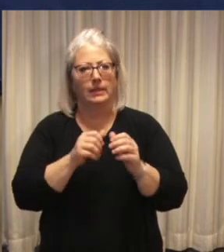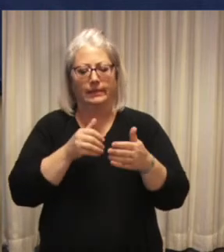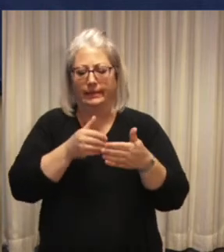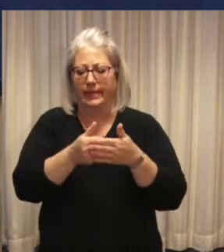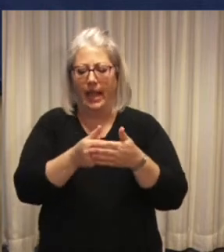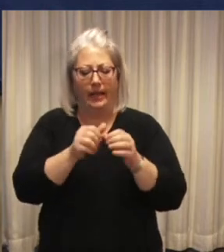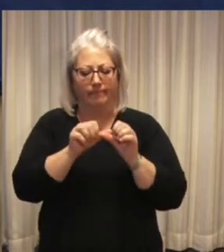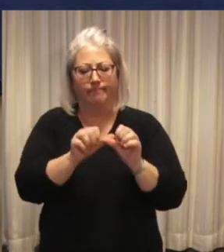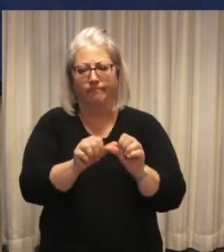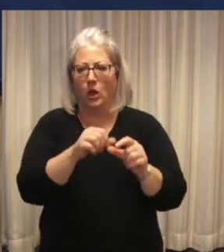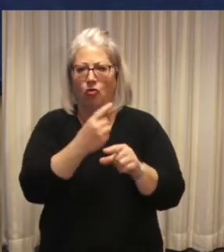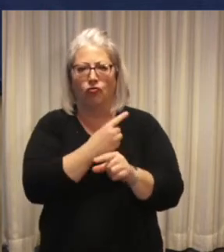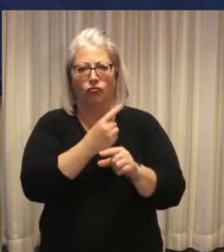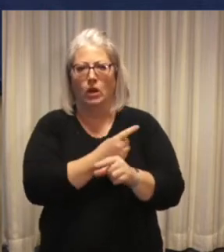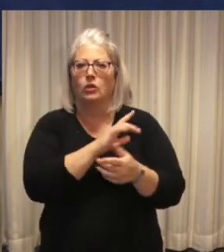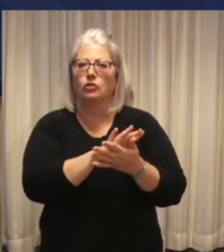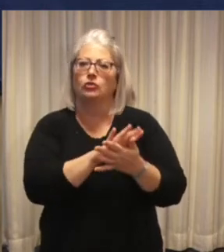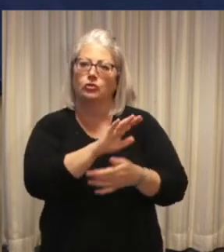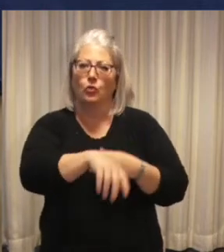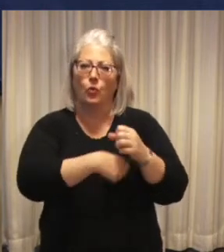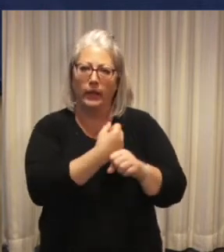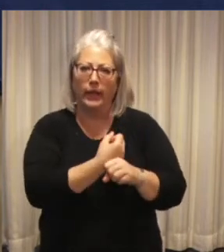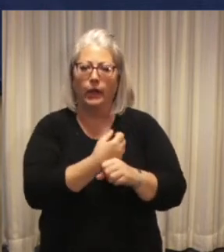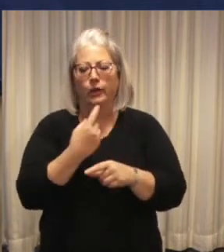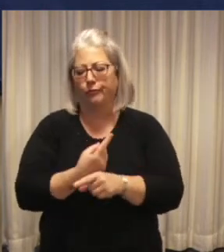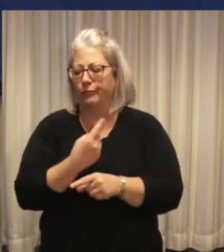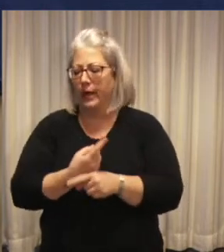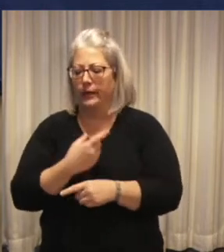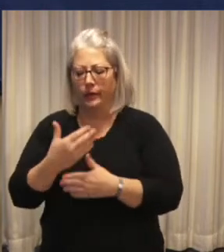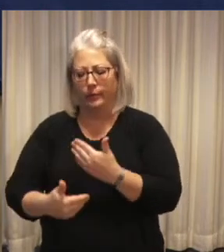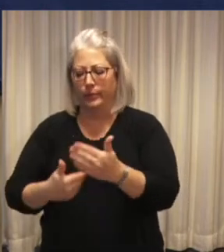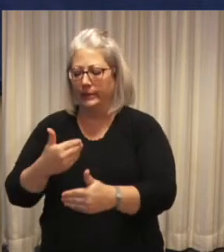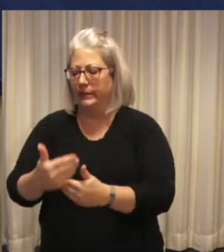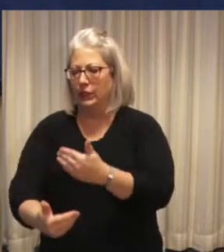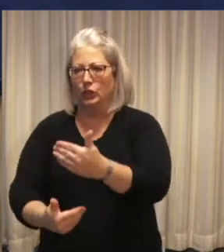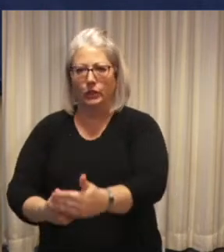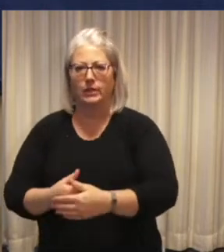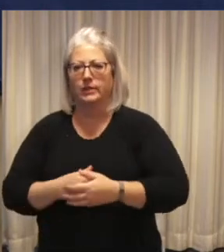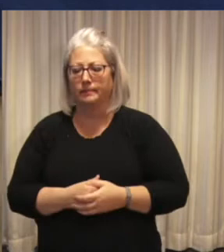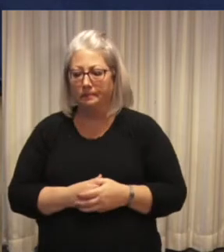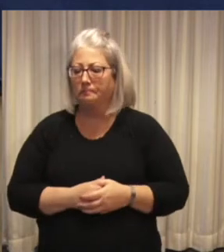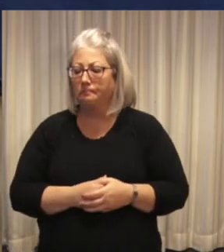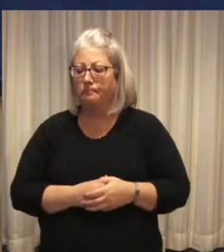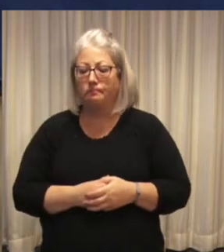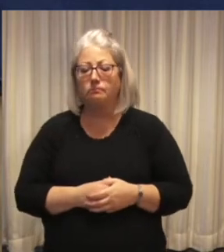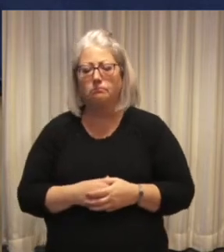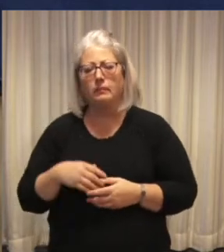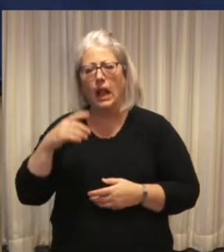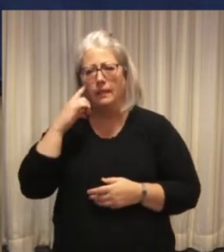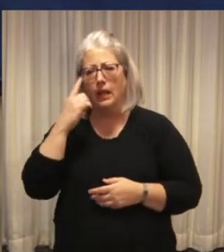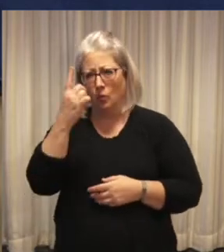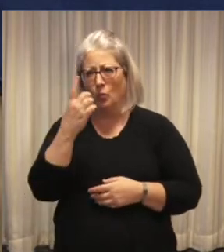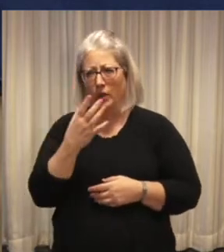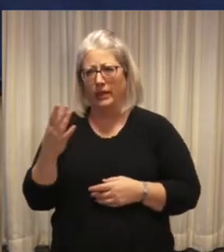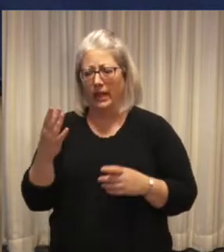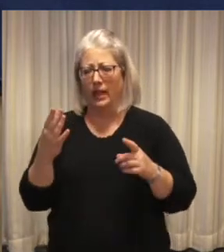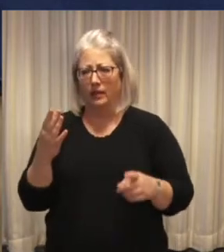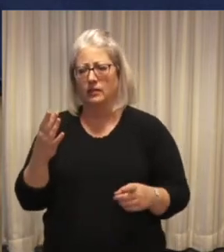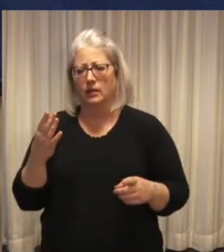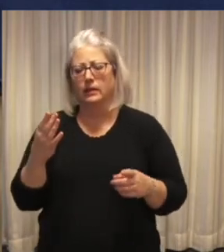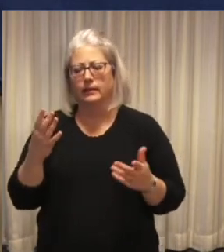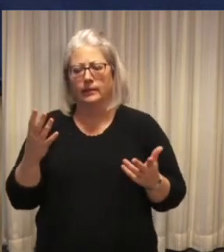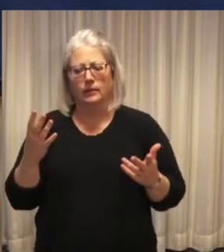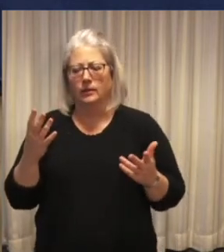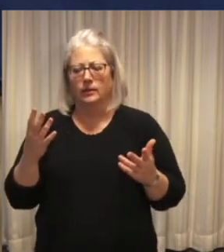and as close to our regular school procedures as possible. You know, and I think I think one of the things lost in this also is